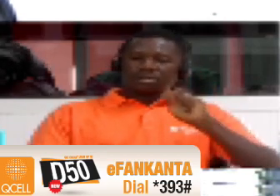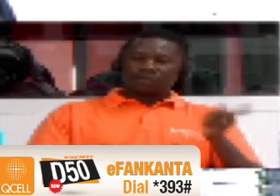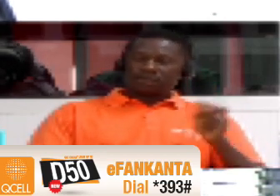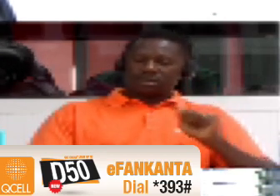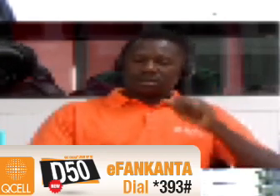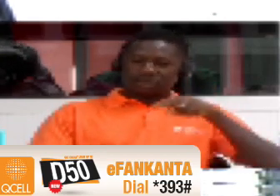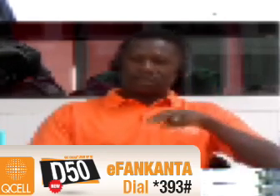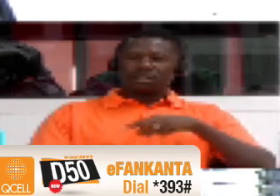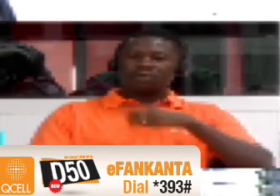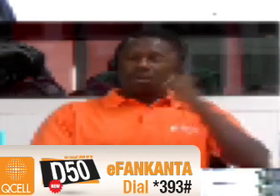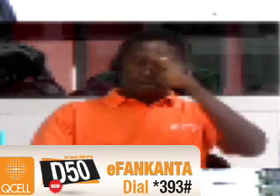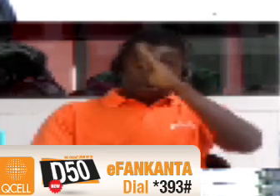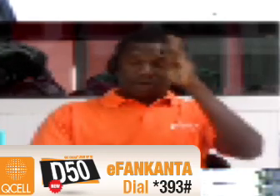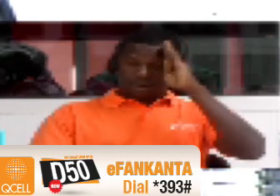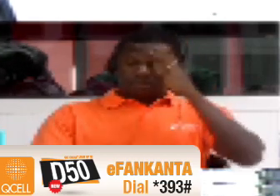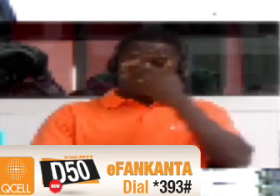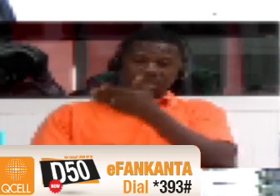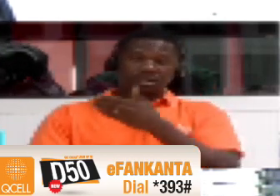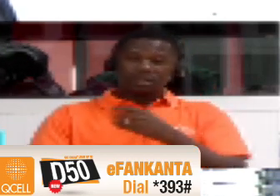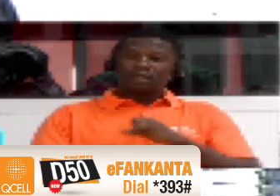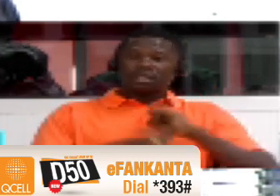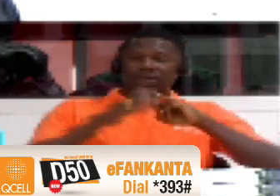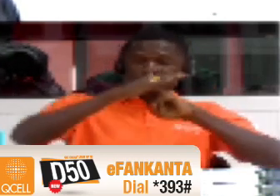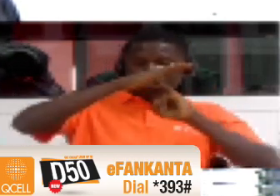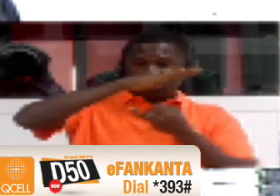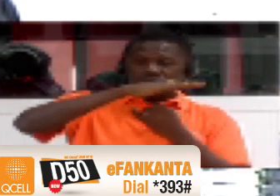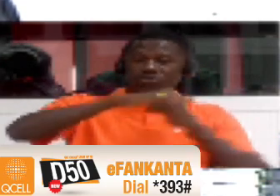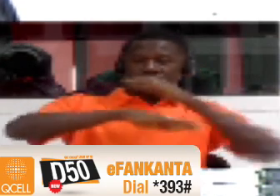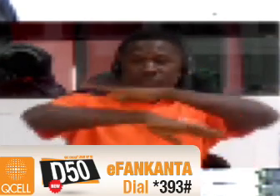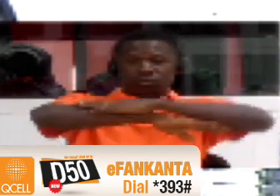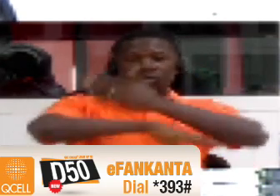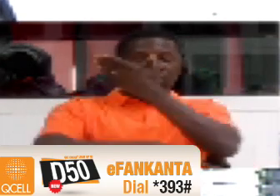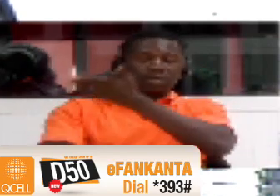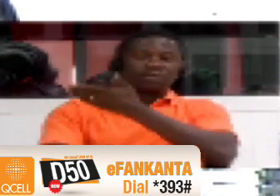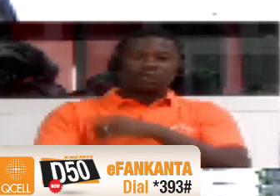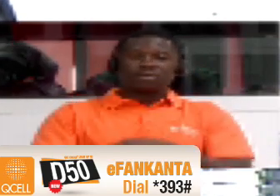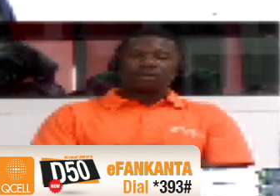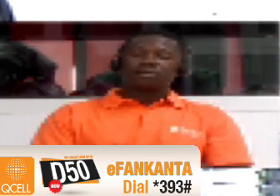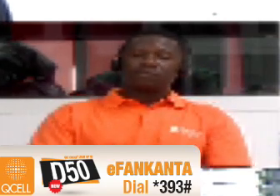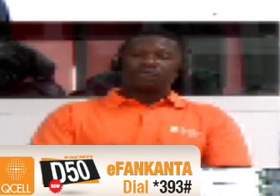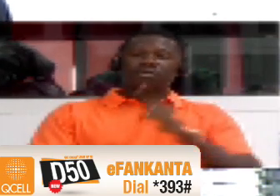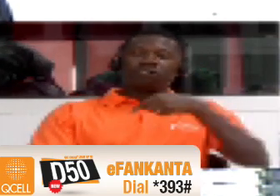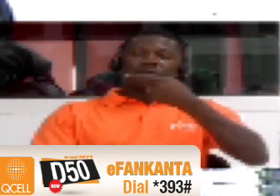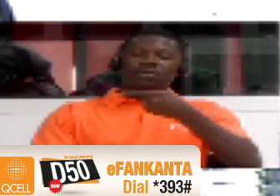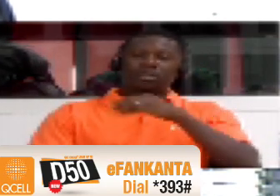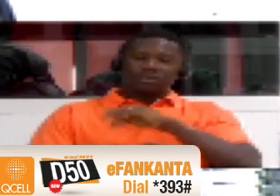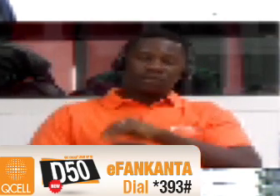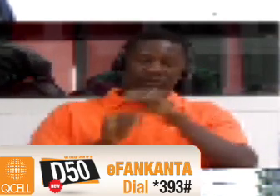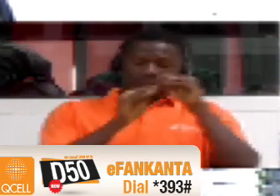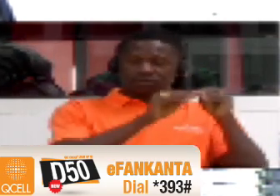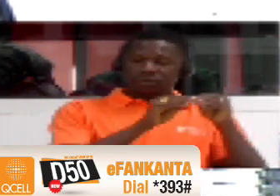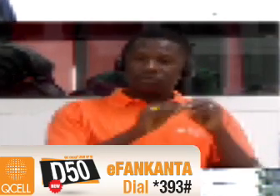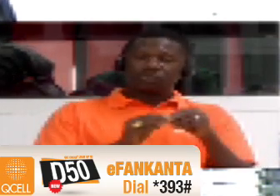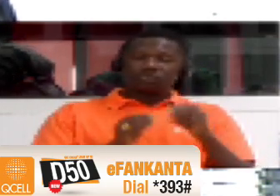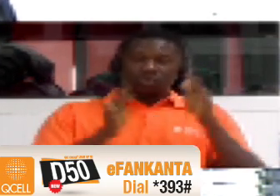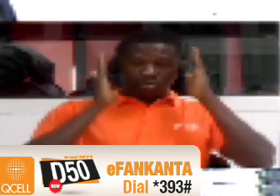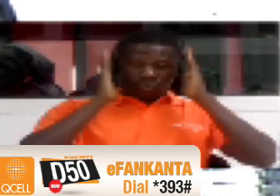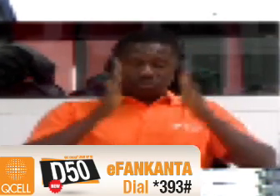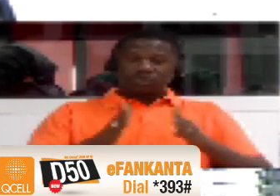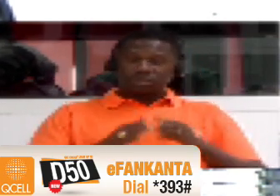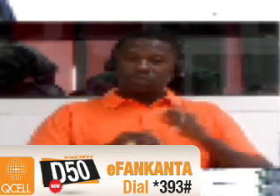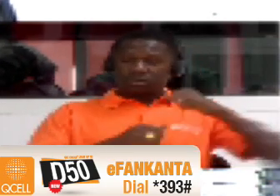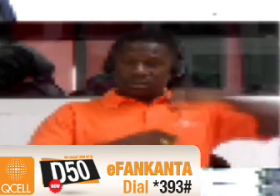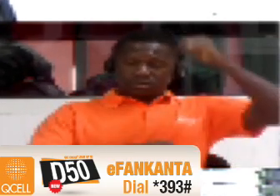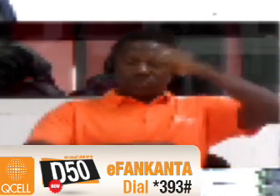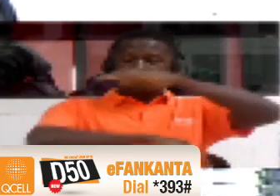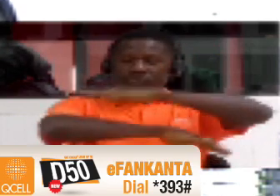junior school ke oro. I did my junior school in there. Kabiri mboto je tata Muslim Senior Secondary School. When I left there, I went on